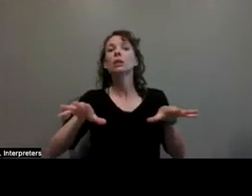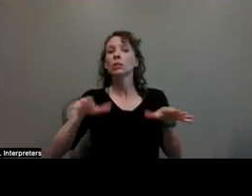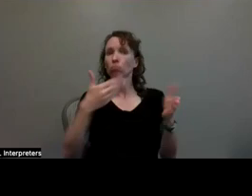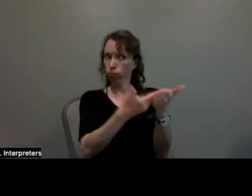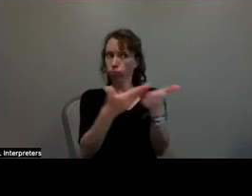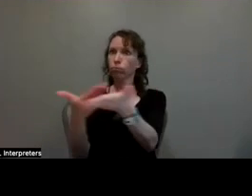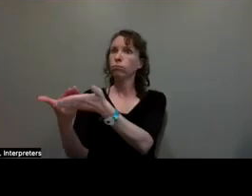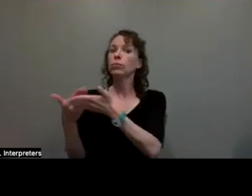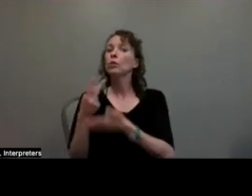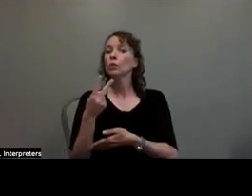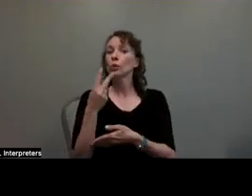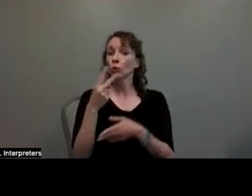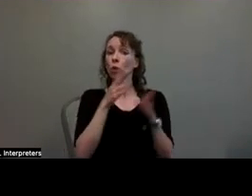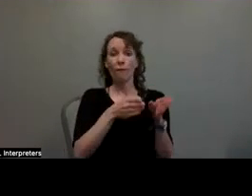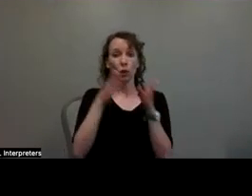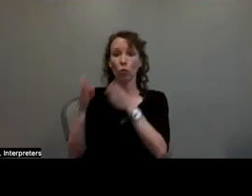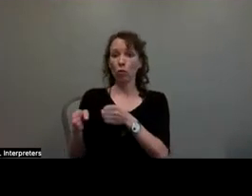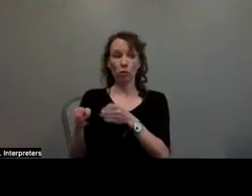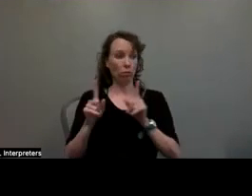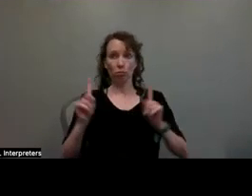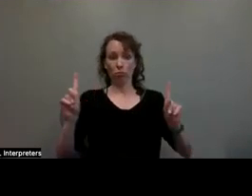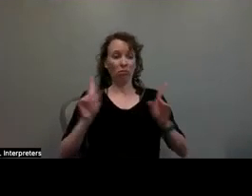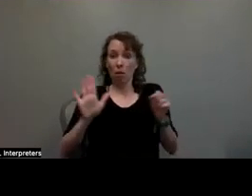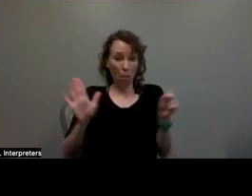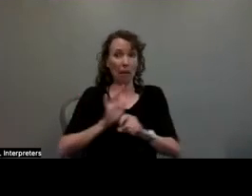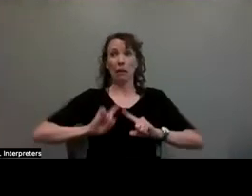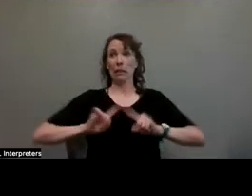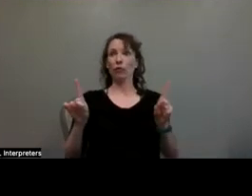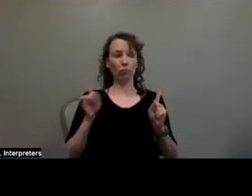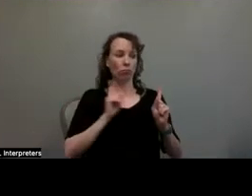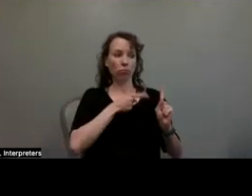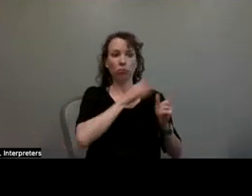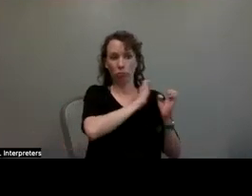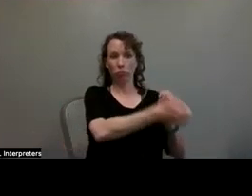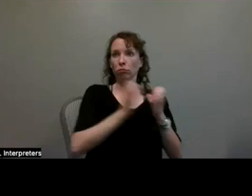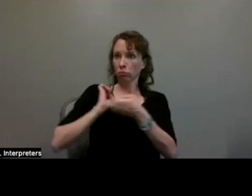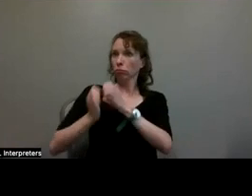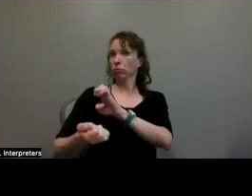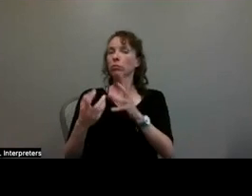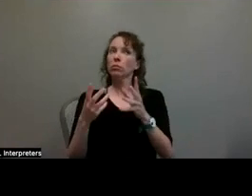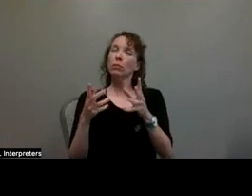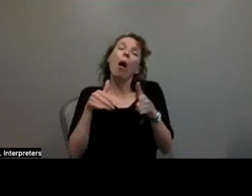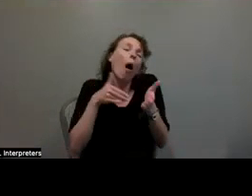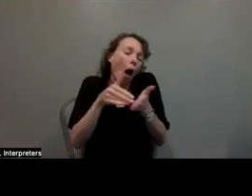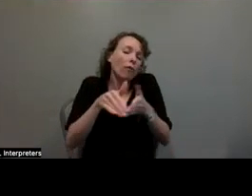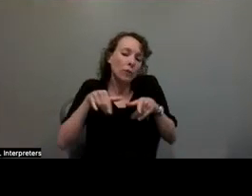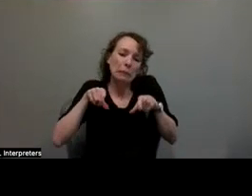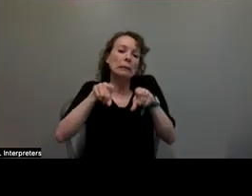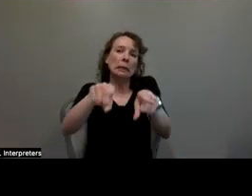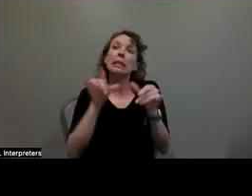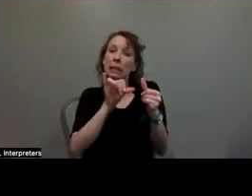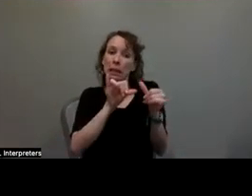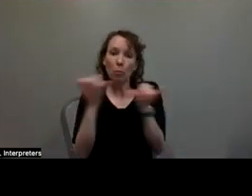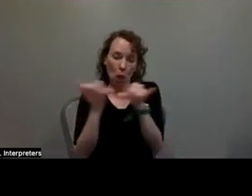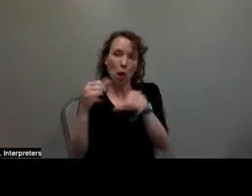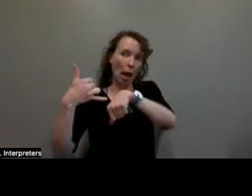two individuals that are completely different will evolve very similar in many cases will involve very similar